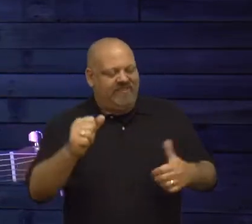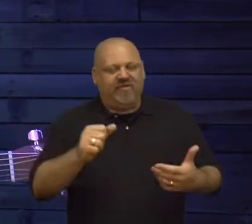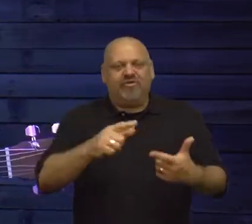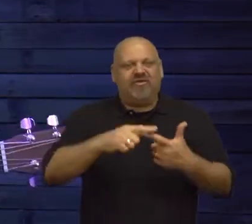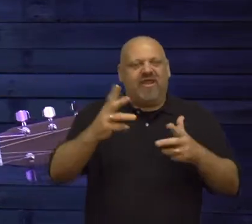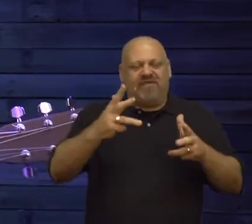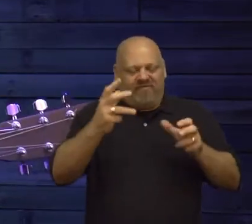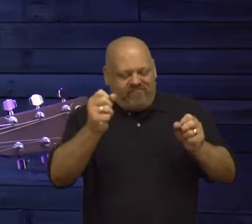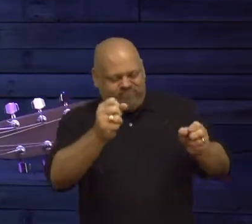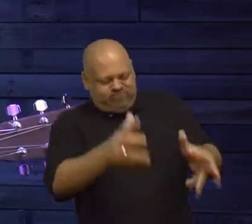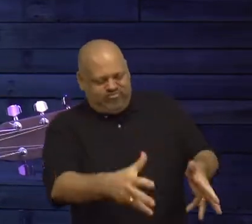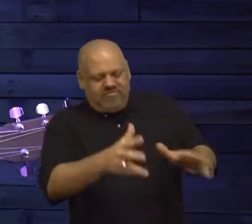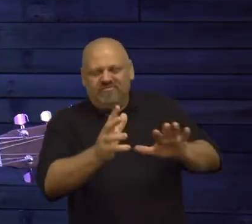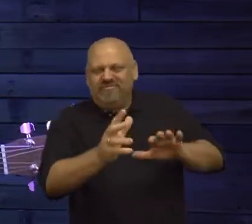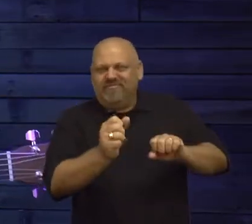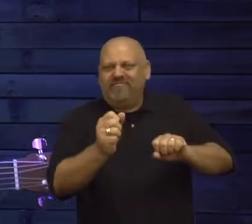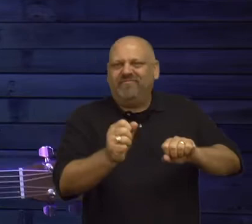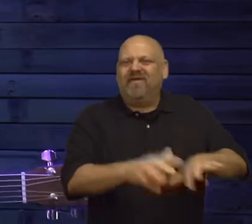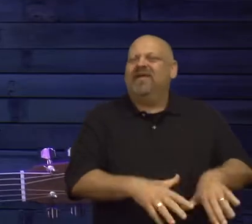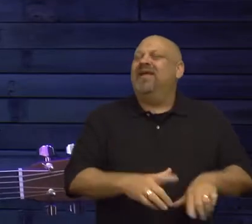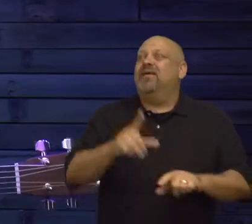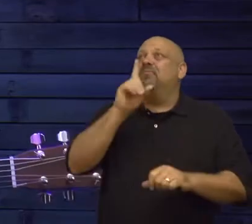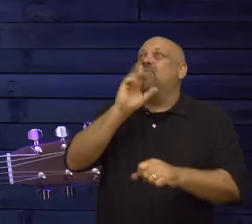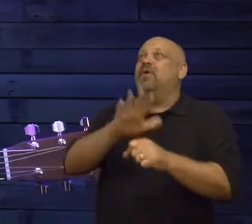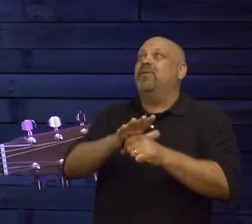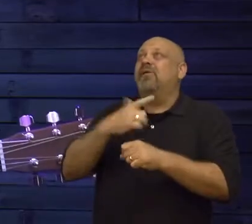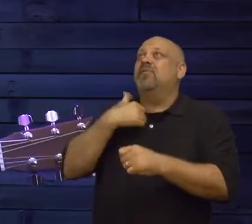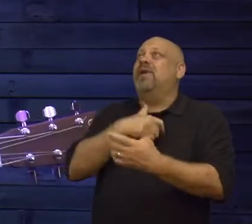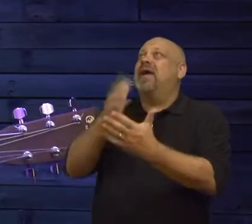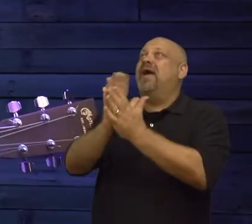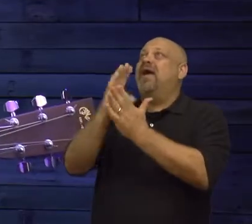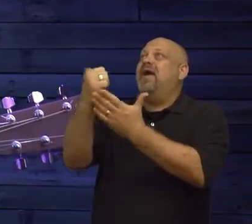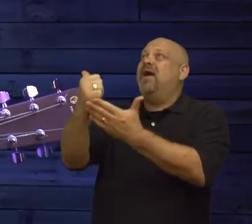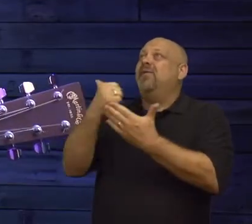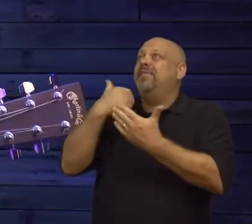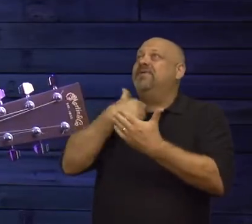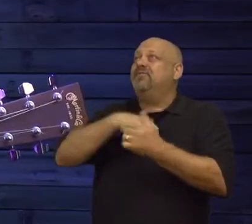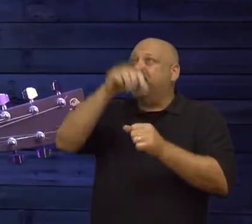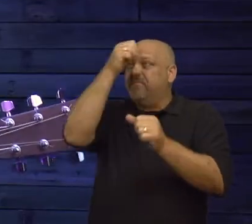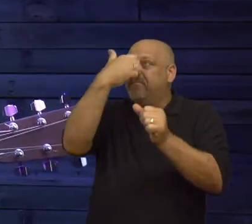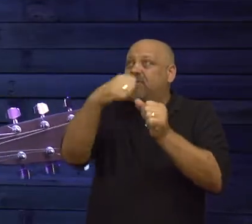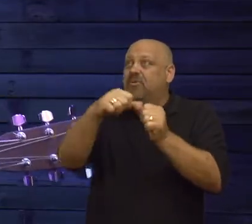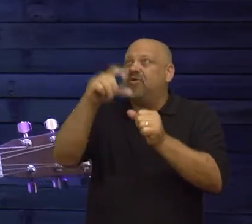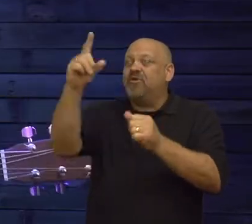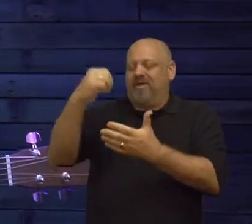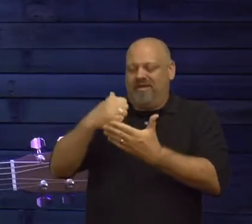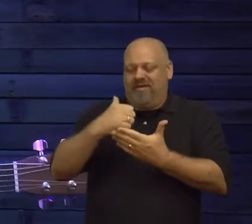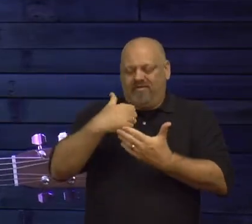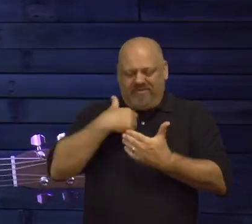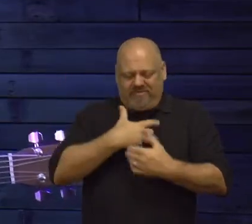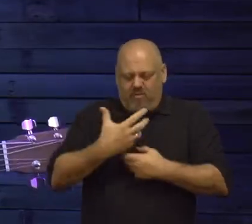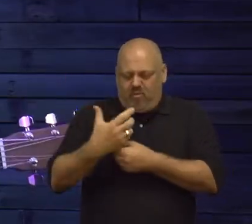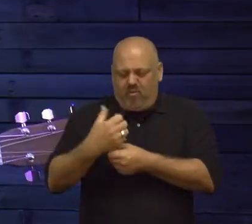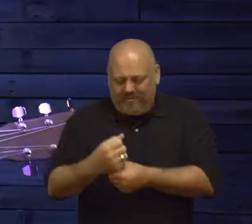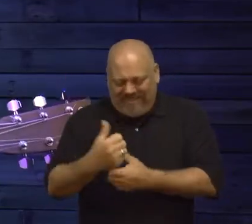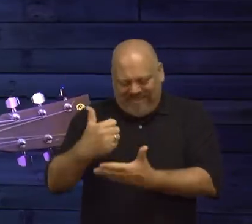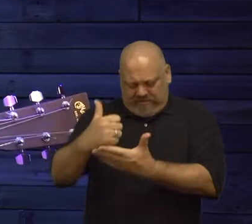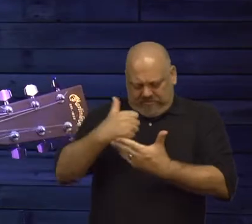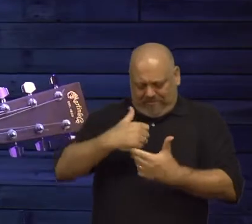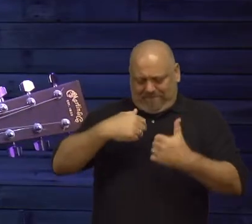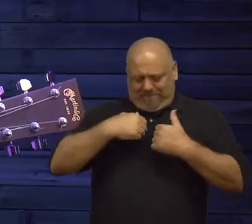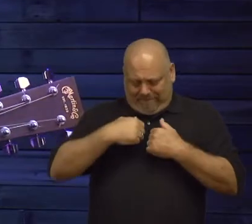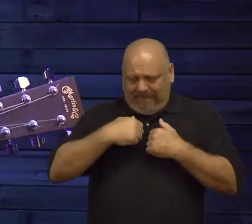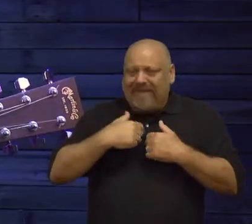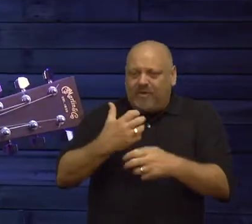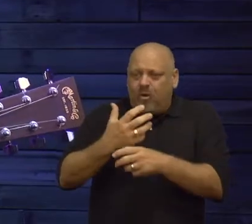us. And that's a promise, God. We ask that you'd help us to remember that, that you would just help us to hold on to it. You would help me to hold on to